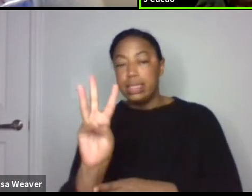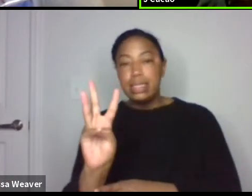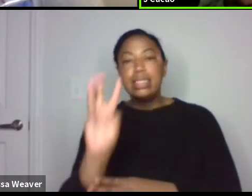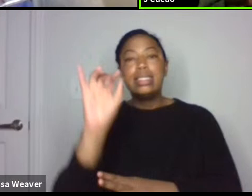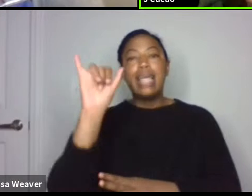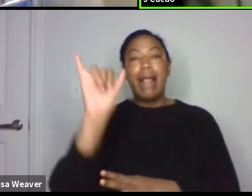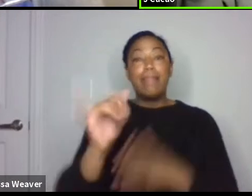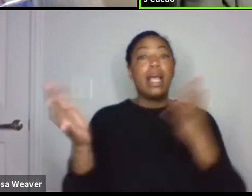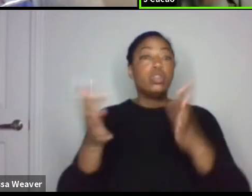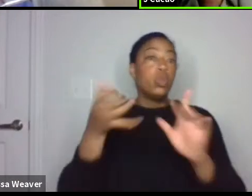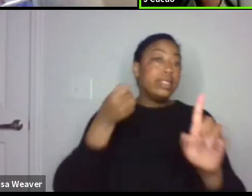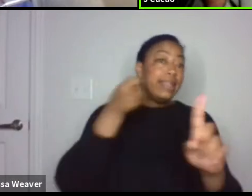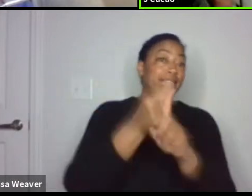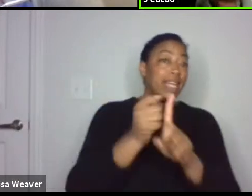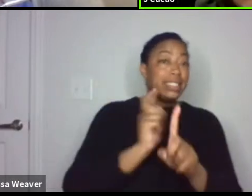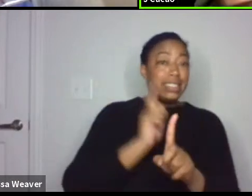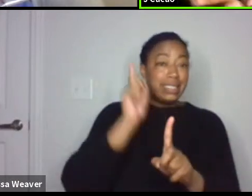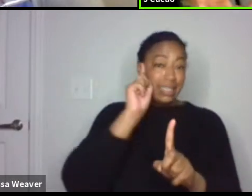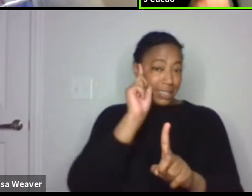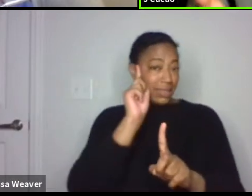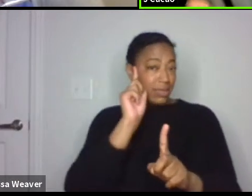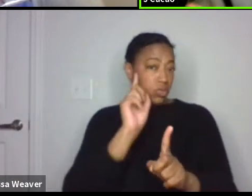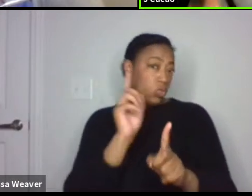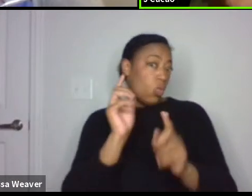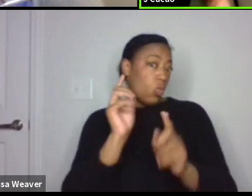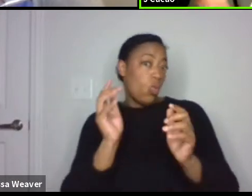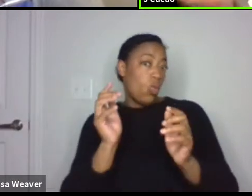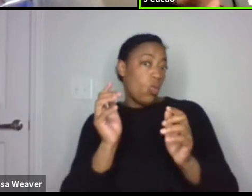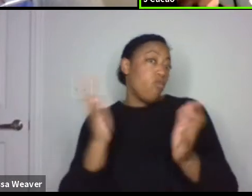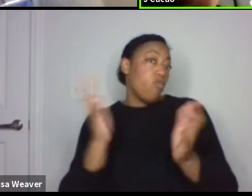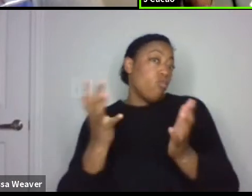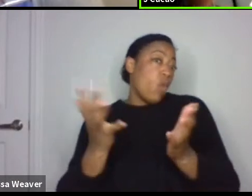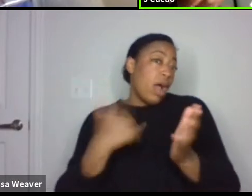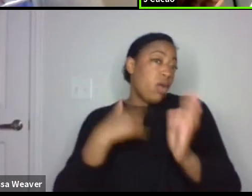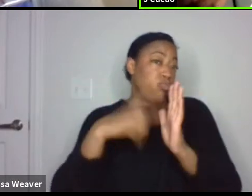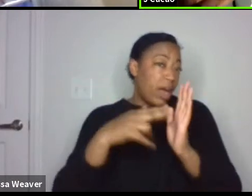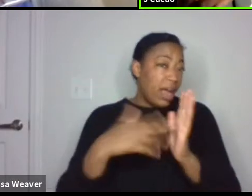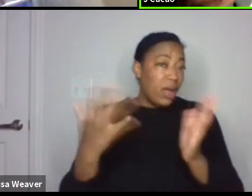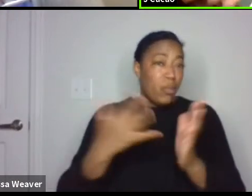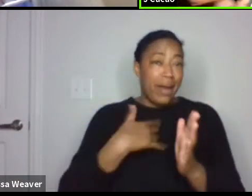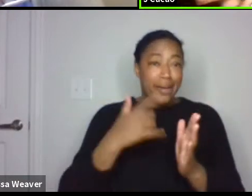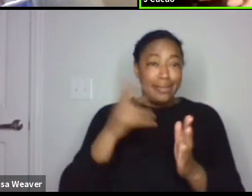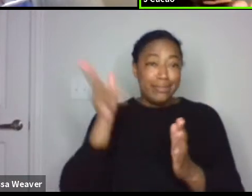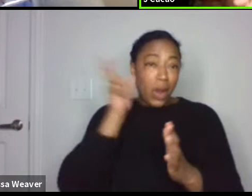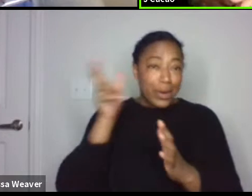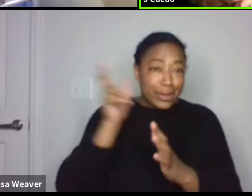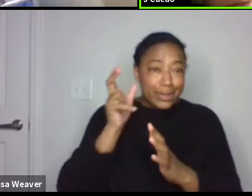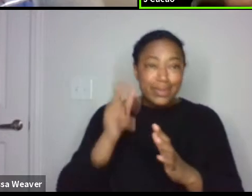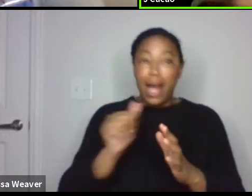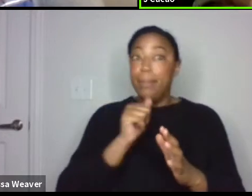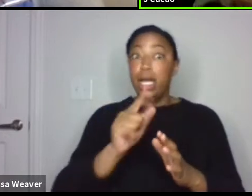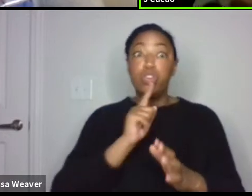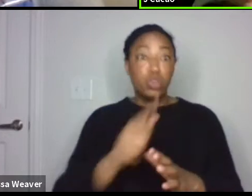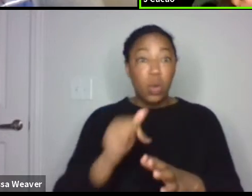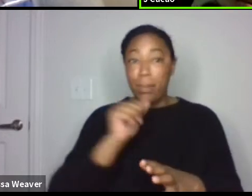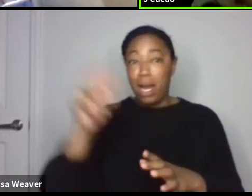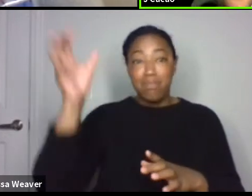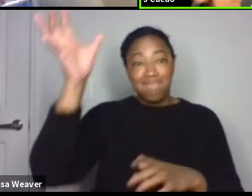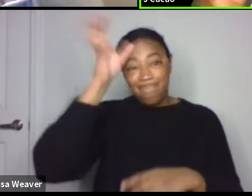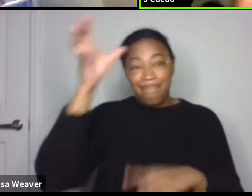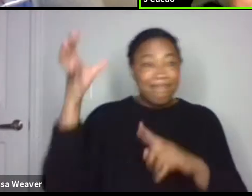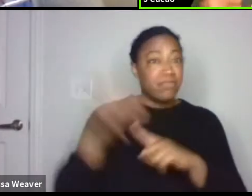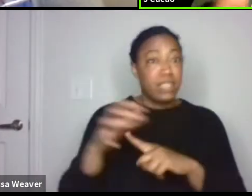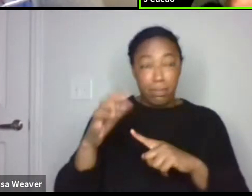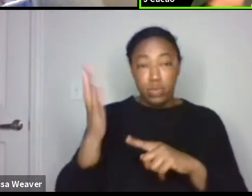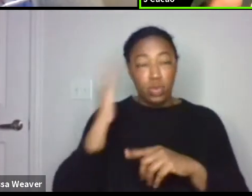what affects deafness from what I've read and from what I've heard. Again, I'm not an expert. I don't know for sure. But it's called like connexin or